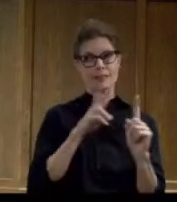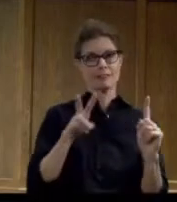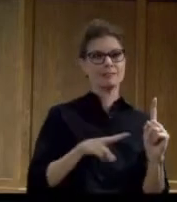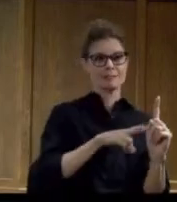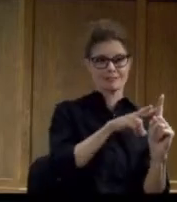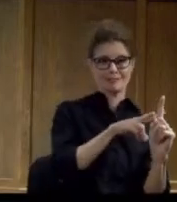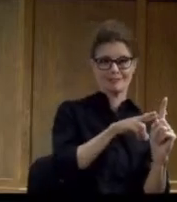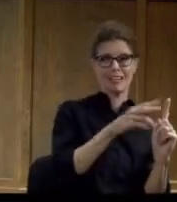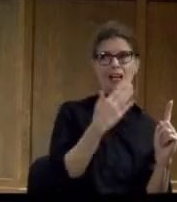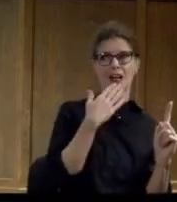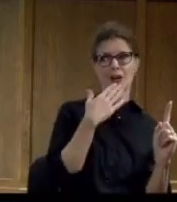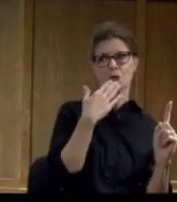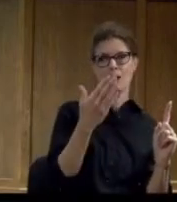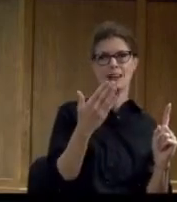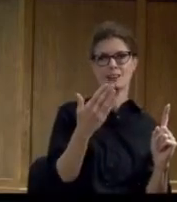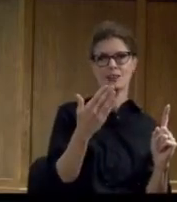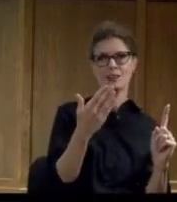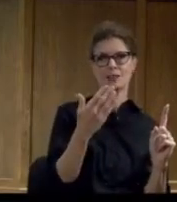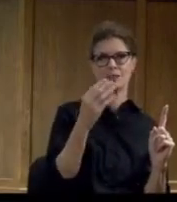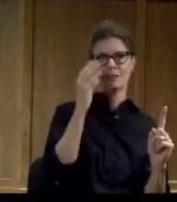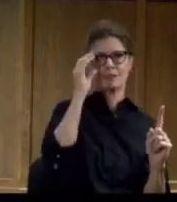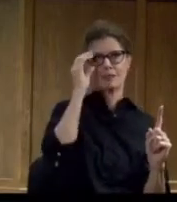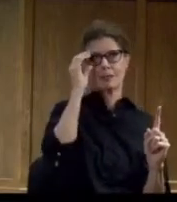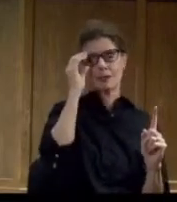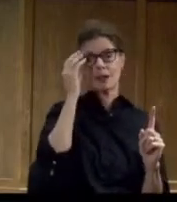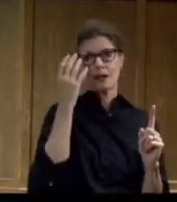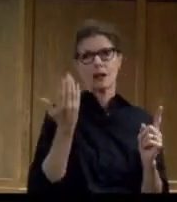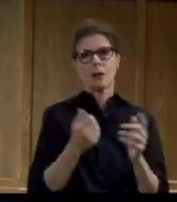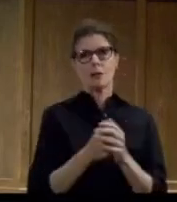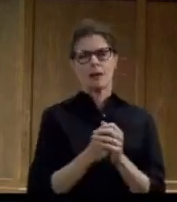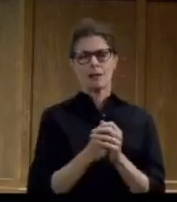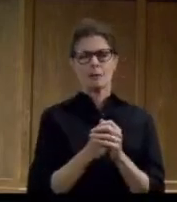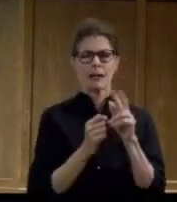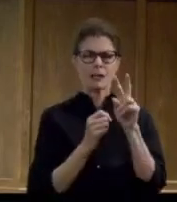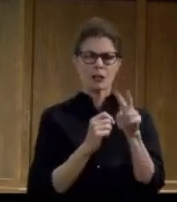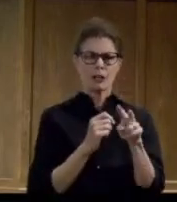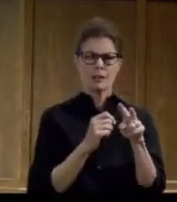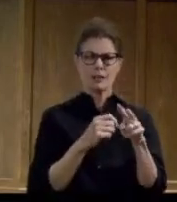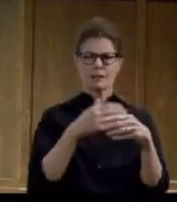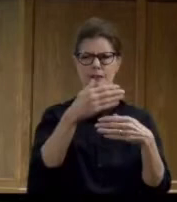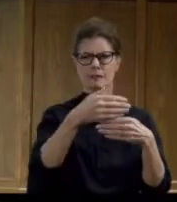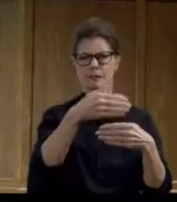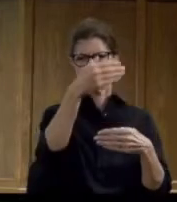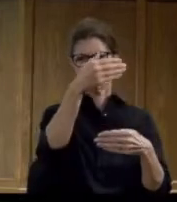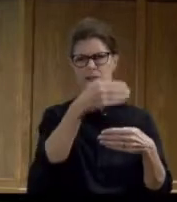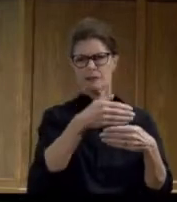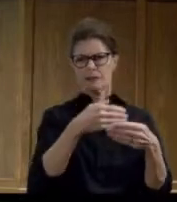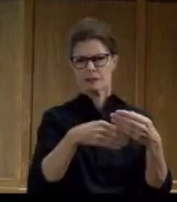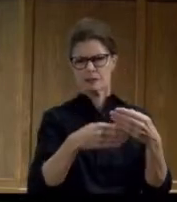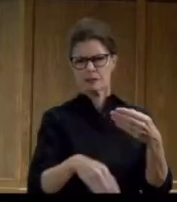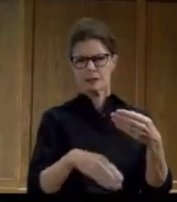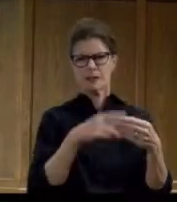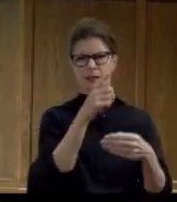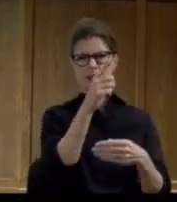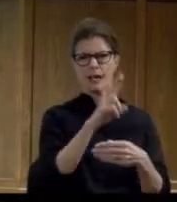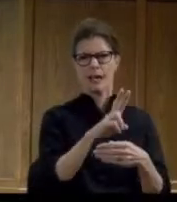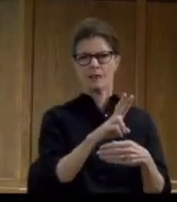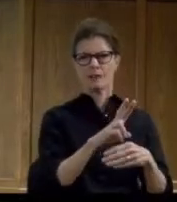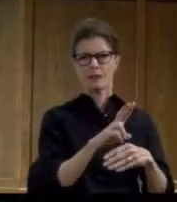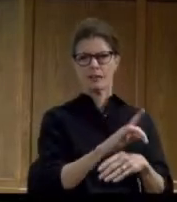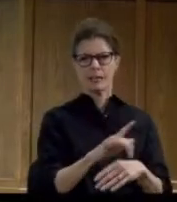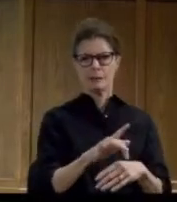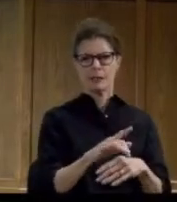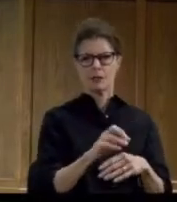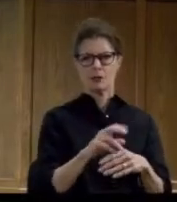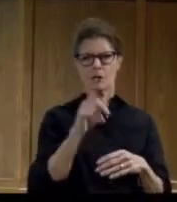gratitude. Now, you might look at the chart on the screen and think, well, Phil, I think you're just saying half empty or half full? Like, you know, just you're just